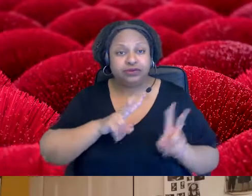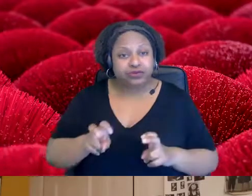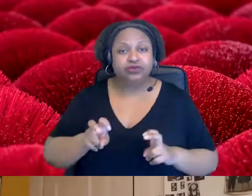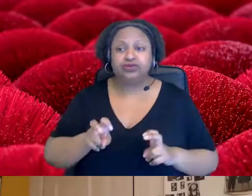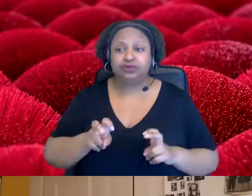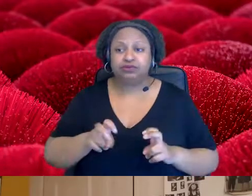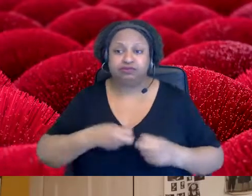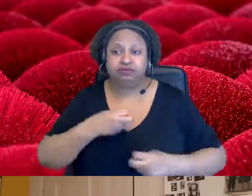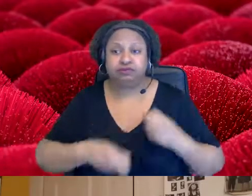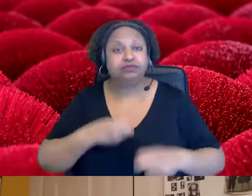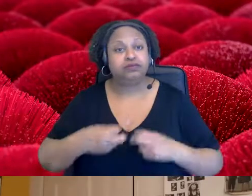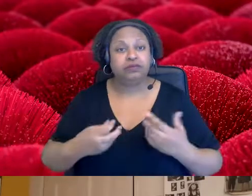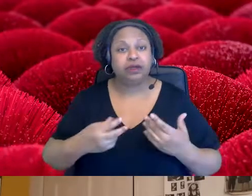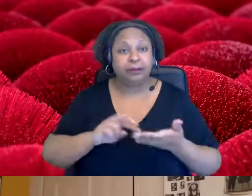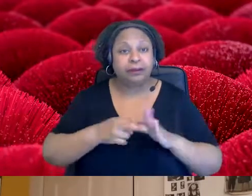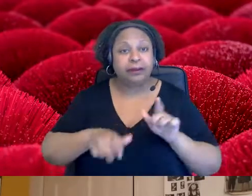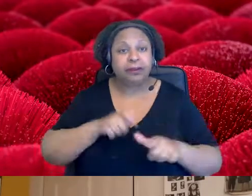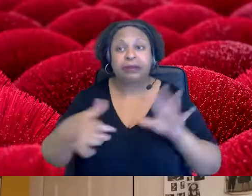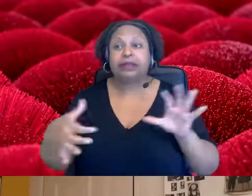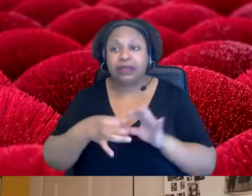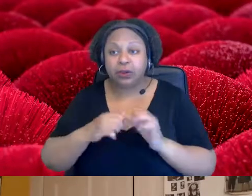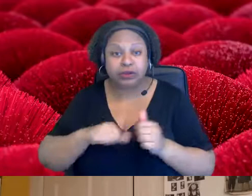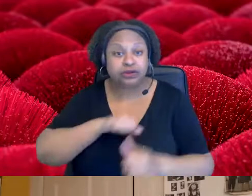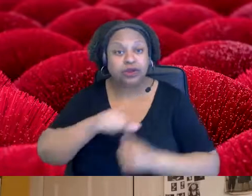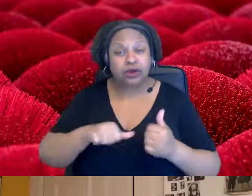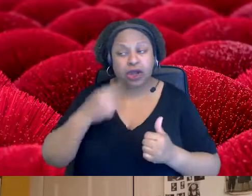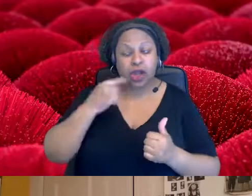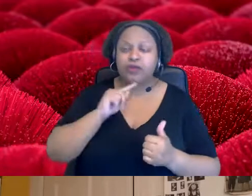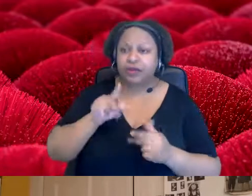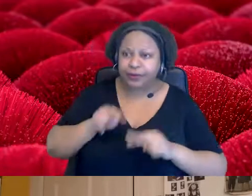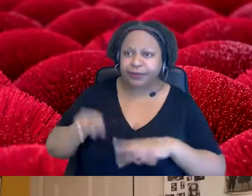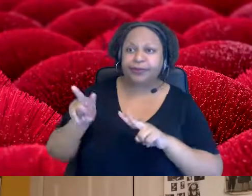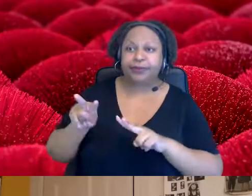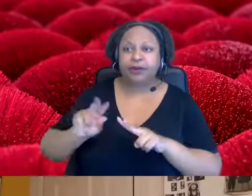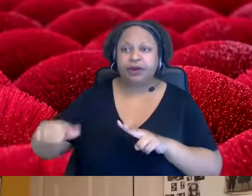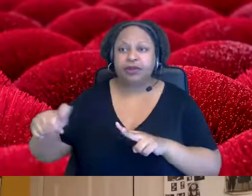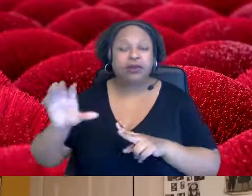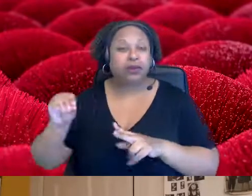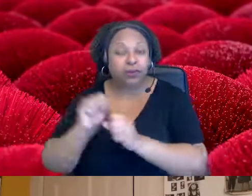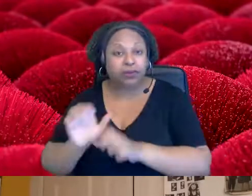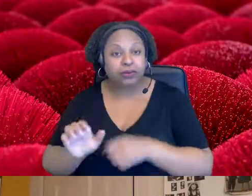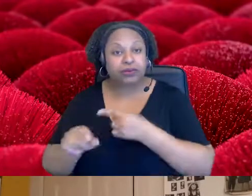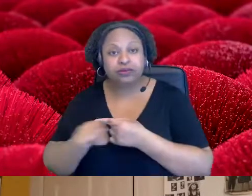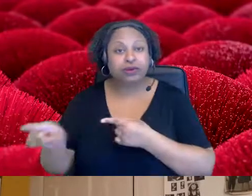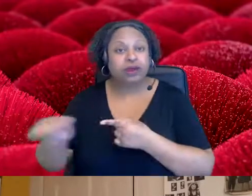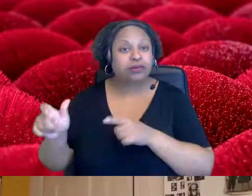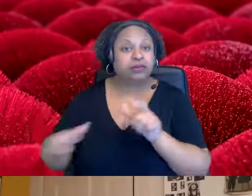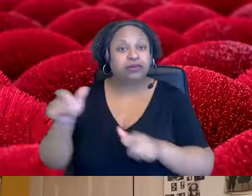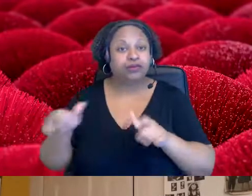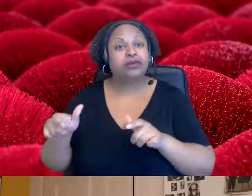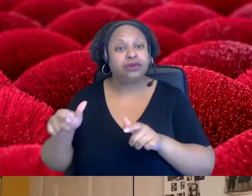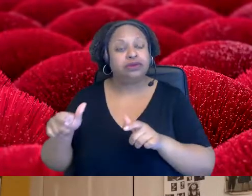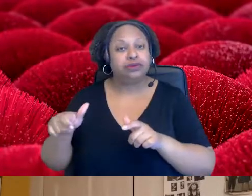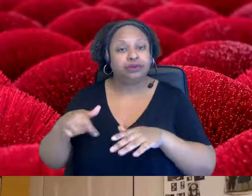colleagues who are all doing terrific things to keep their art alive, to stay